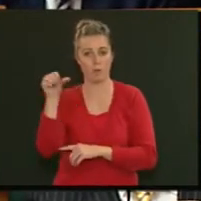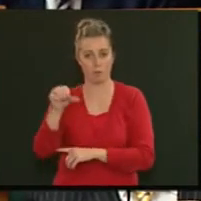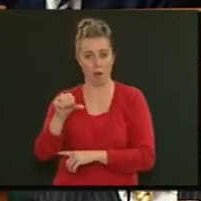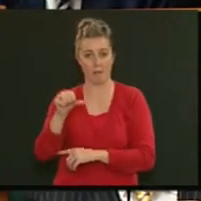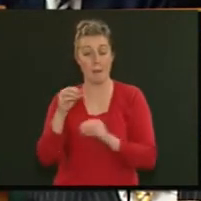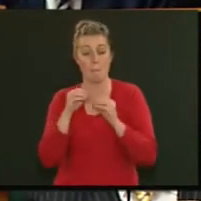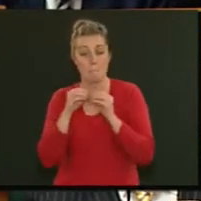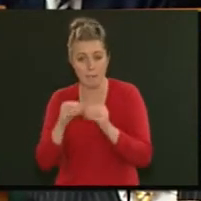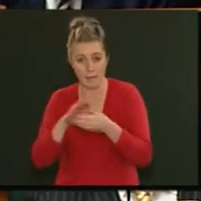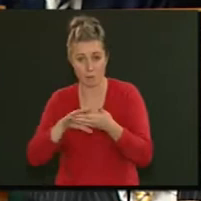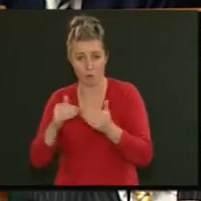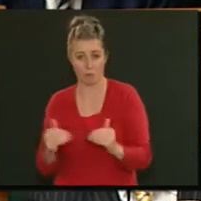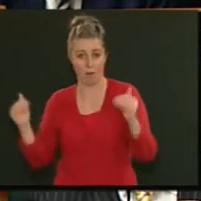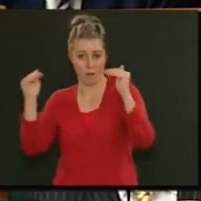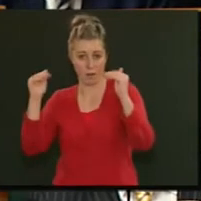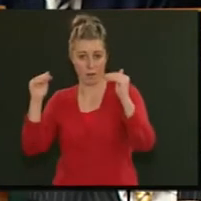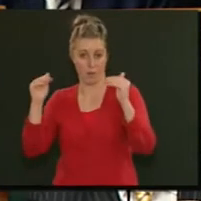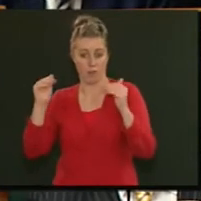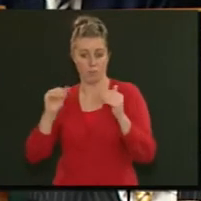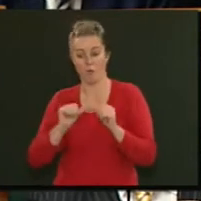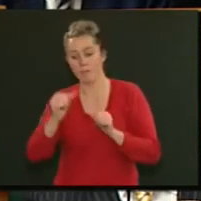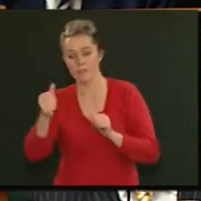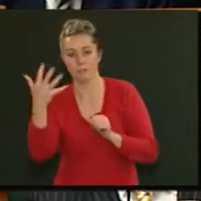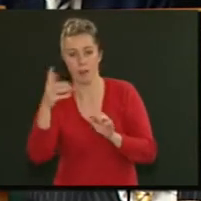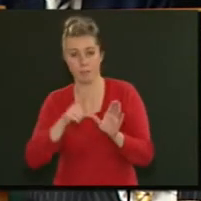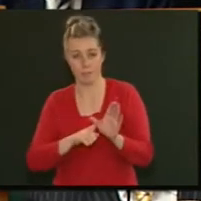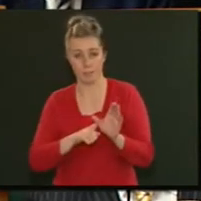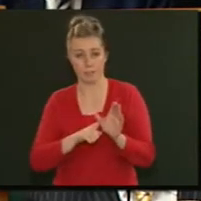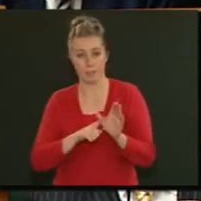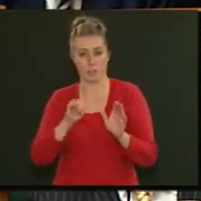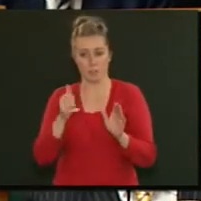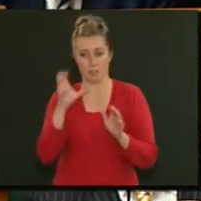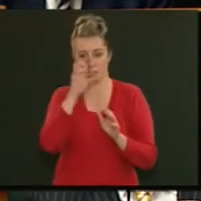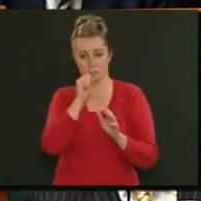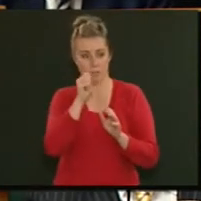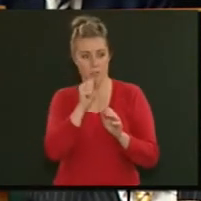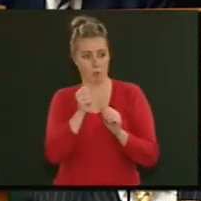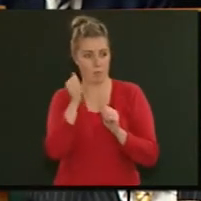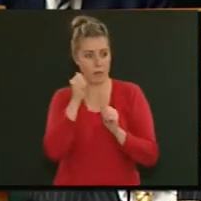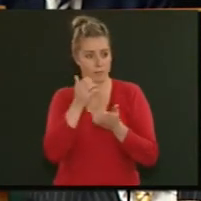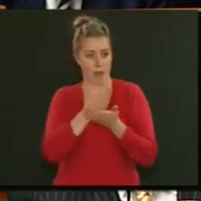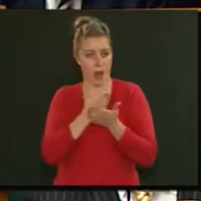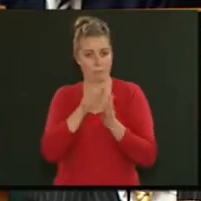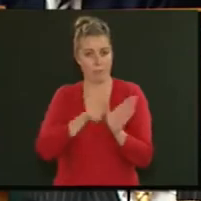$23.9 billion higher over the next 5 years than was expected just at the half-year update, Mr.